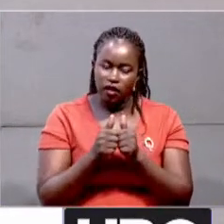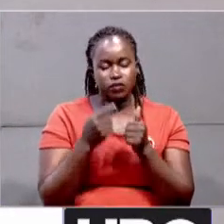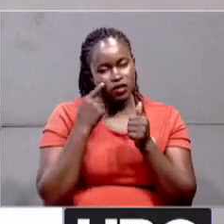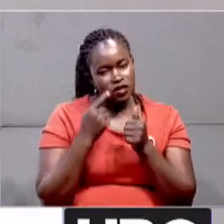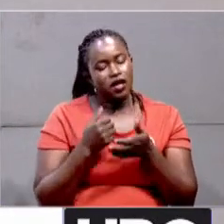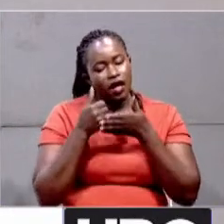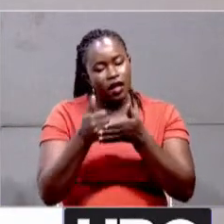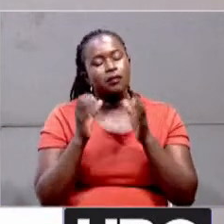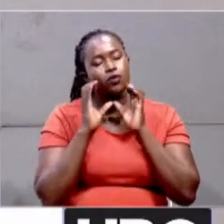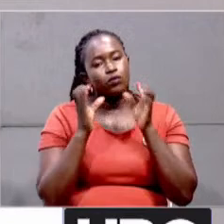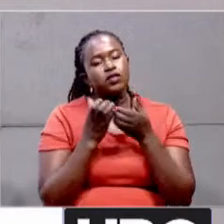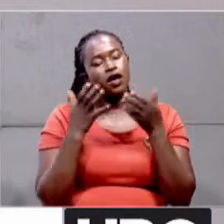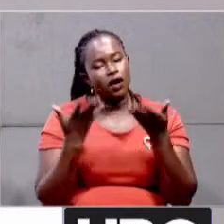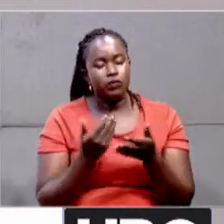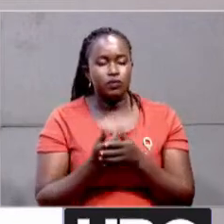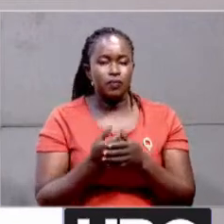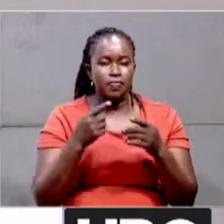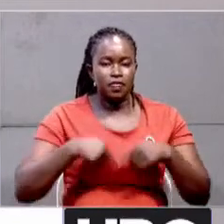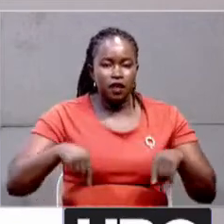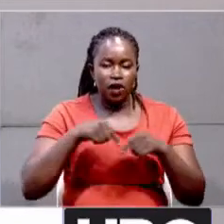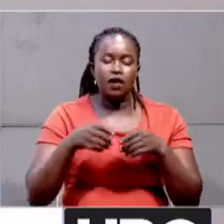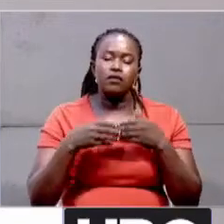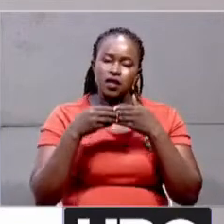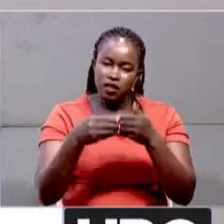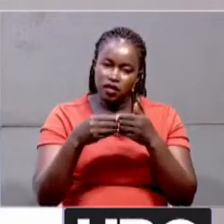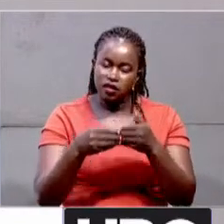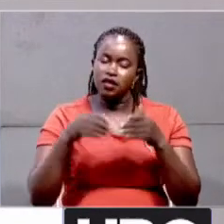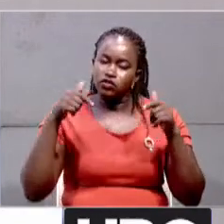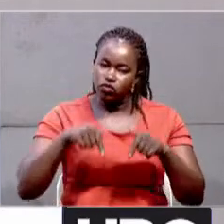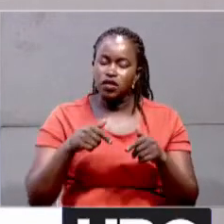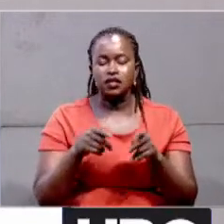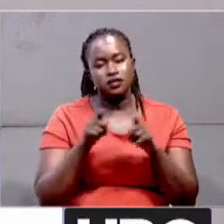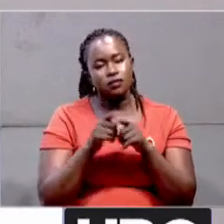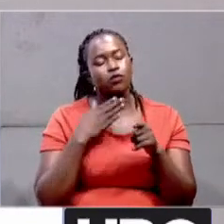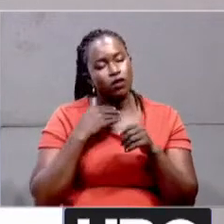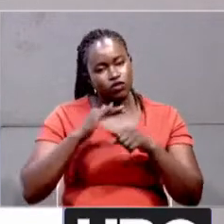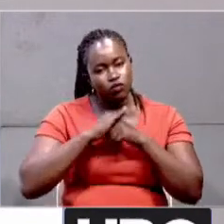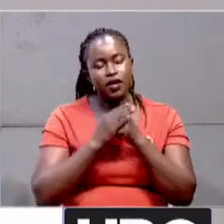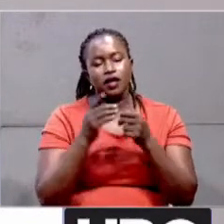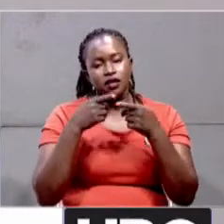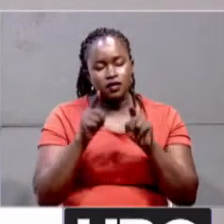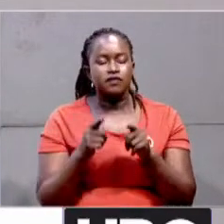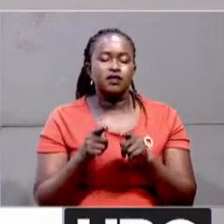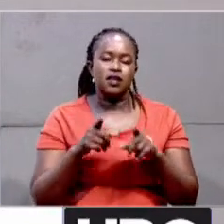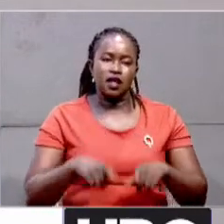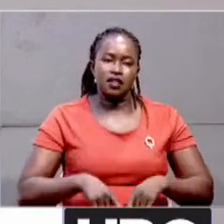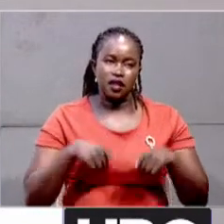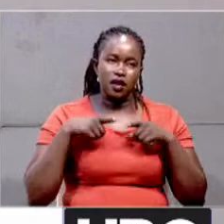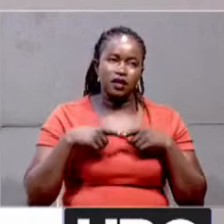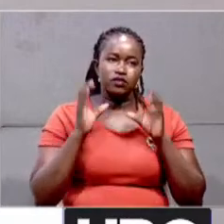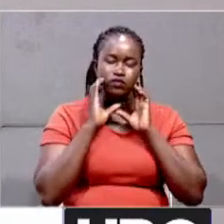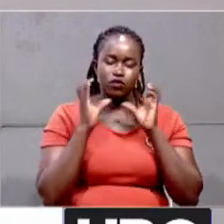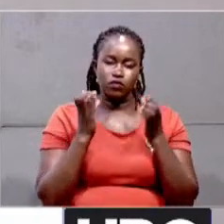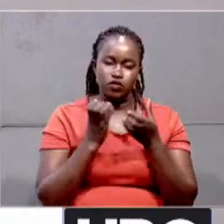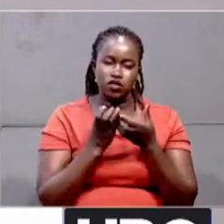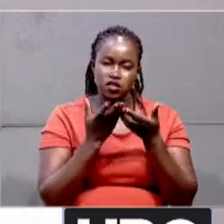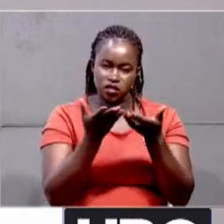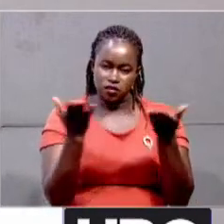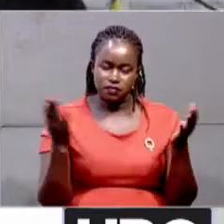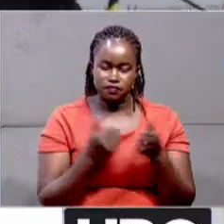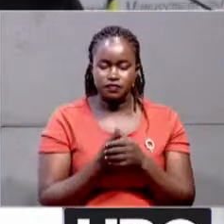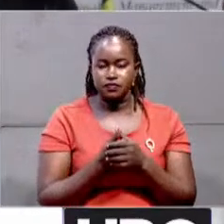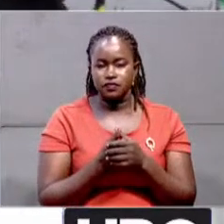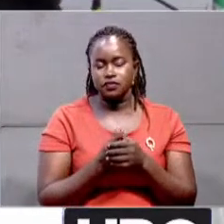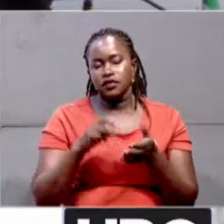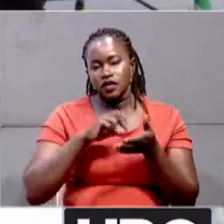communities. We are the leaders of here today so that we can make a difference in the lives of these communities.